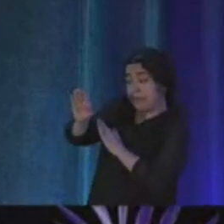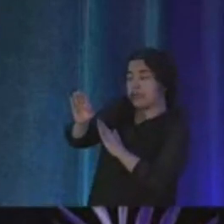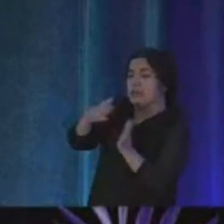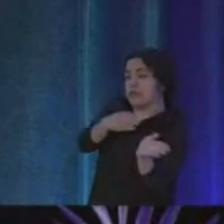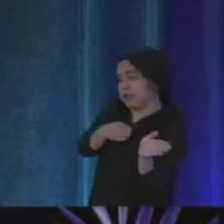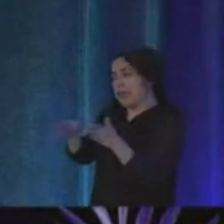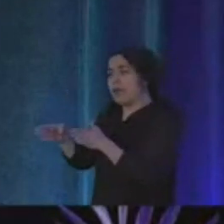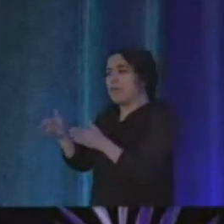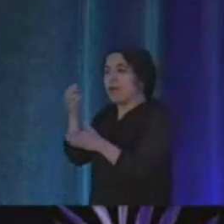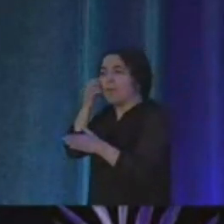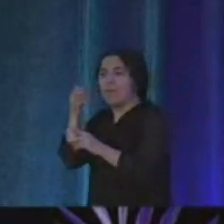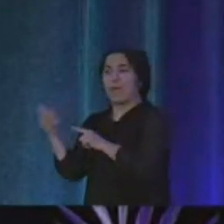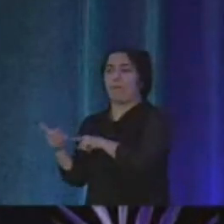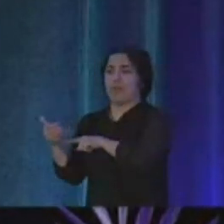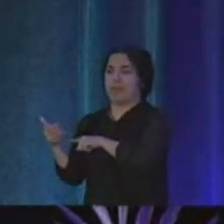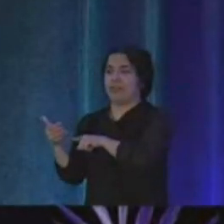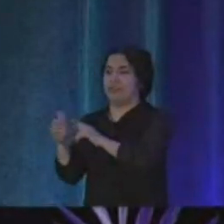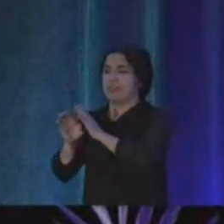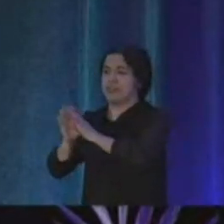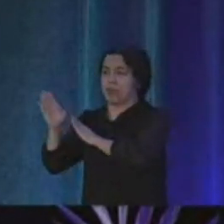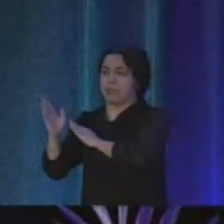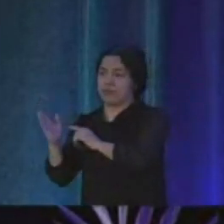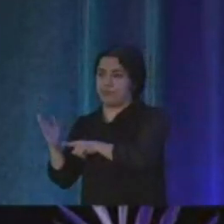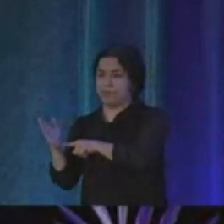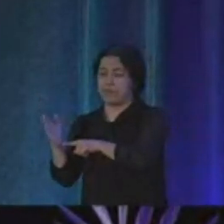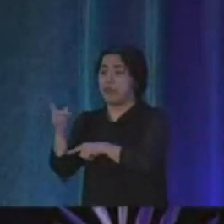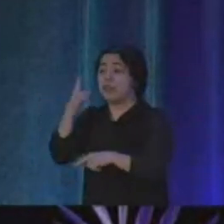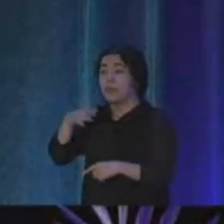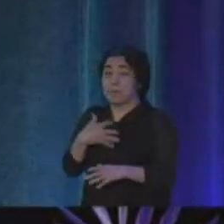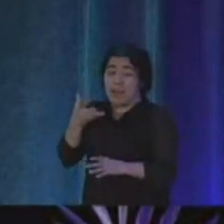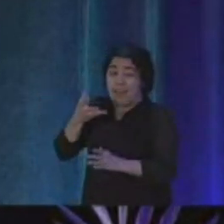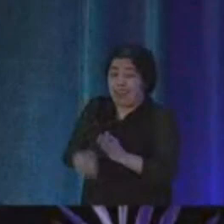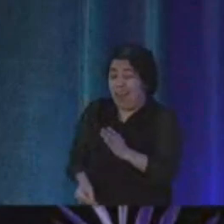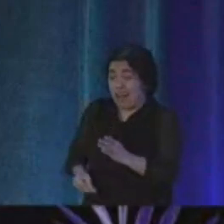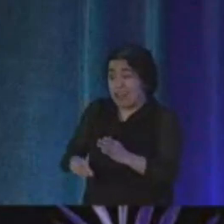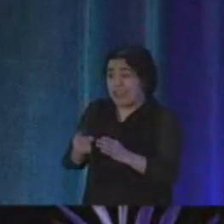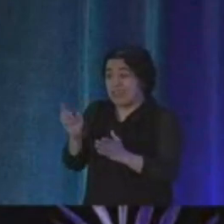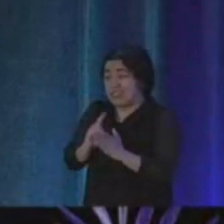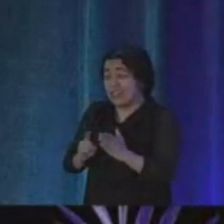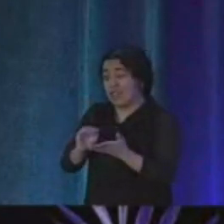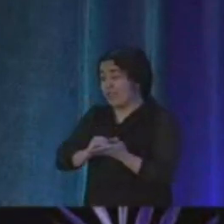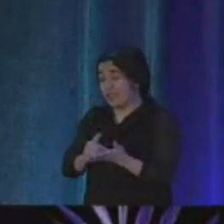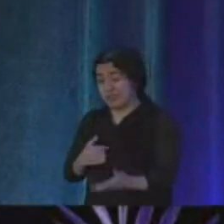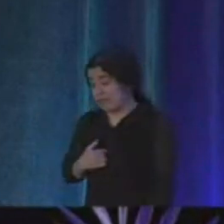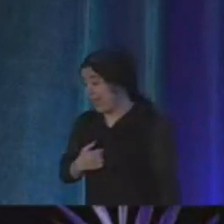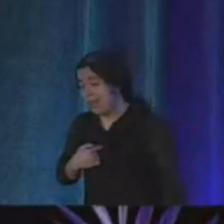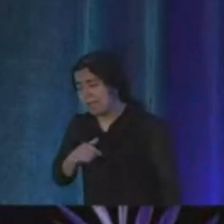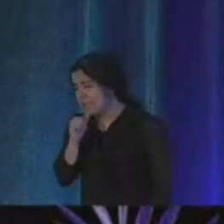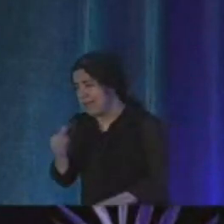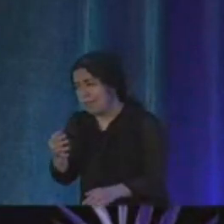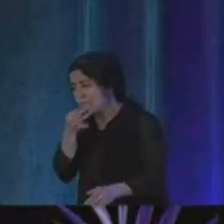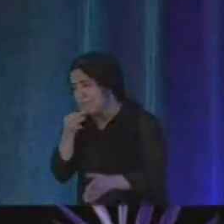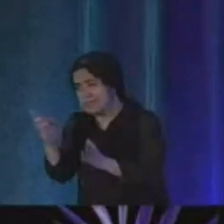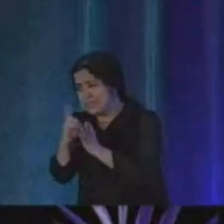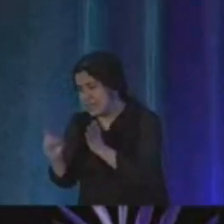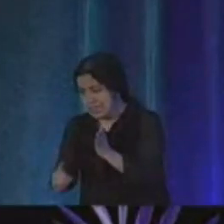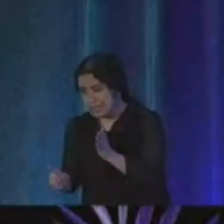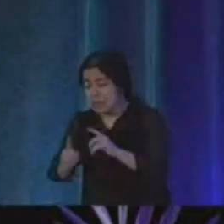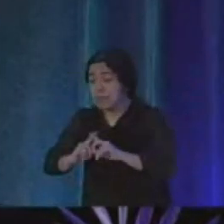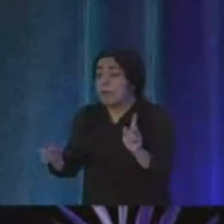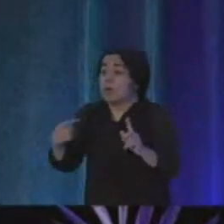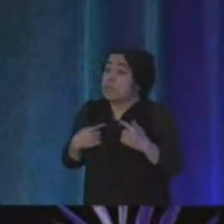developer. So forgive my lack of design skills. I am far from a designer. But what I decided to